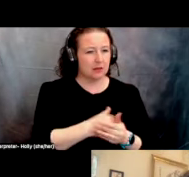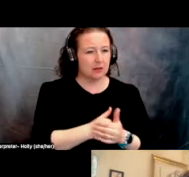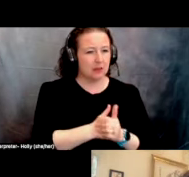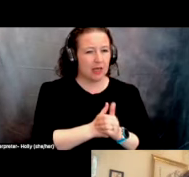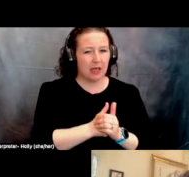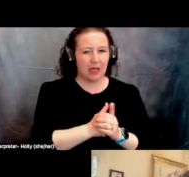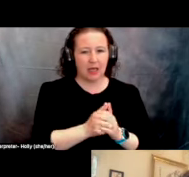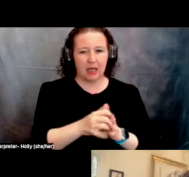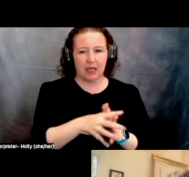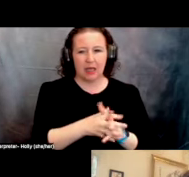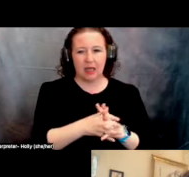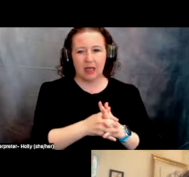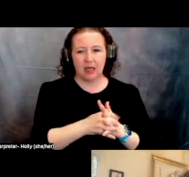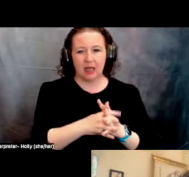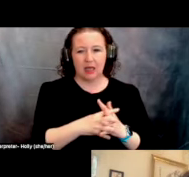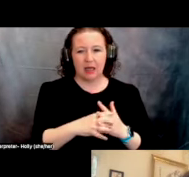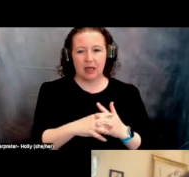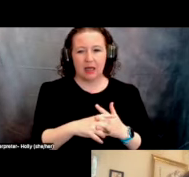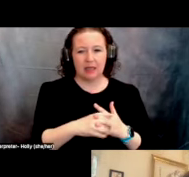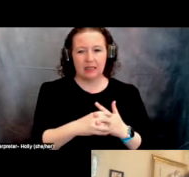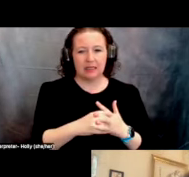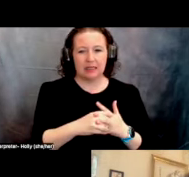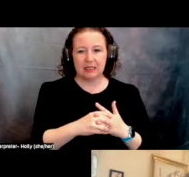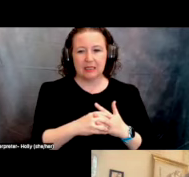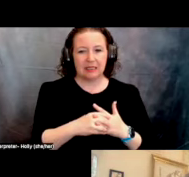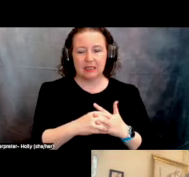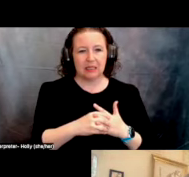I don't think they're going to go there. I don't